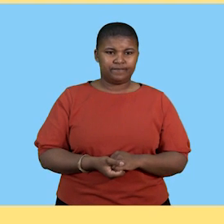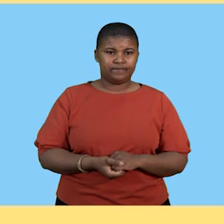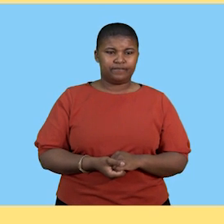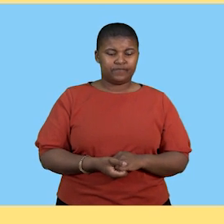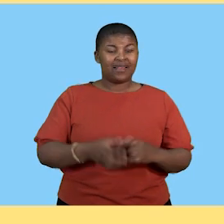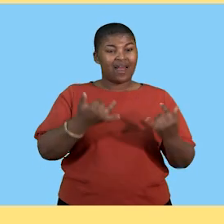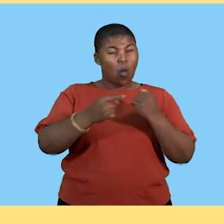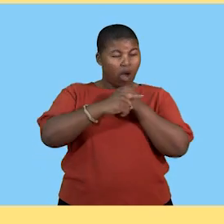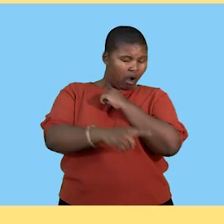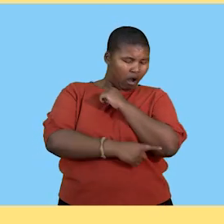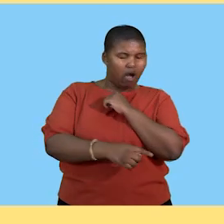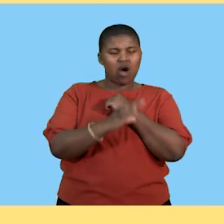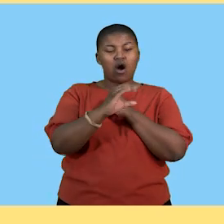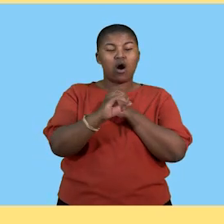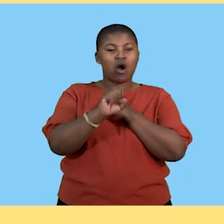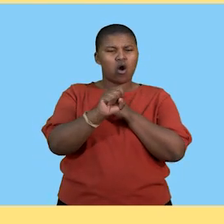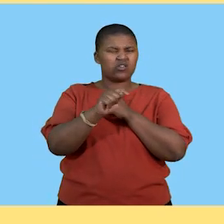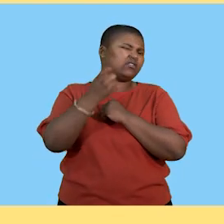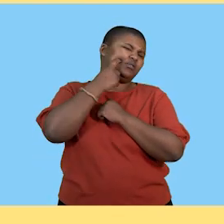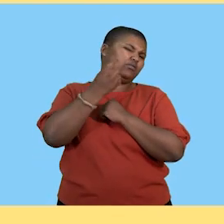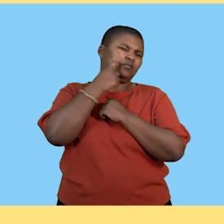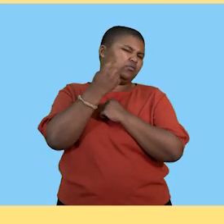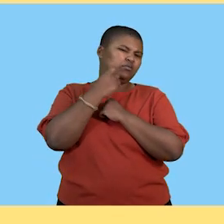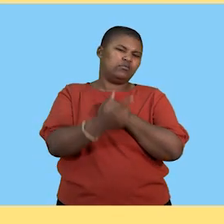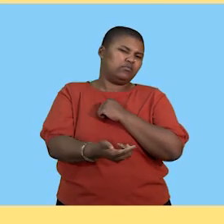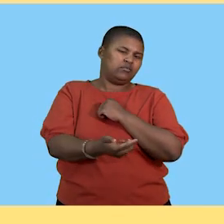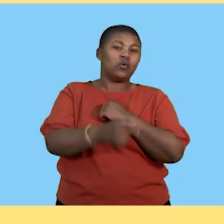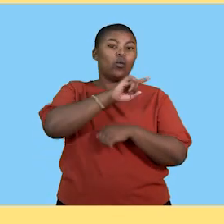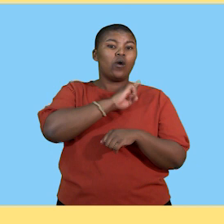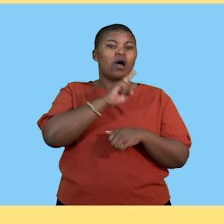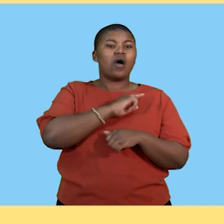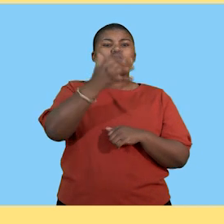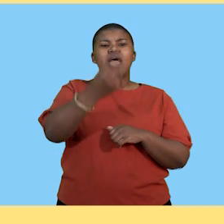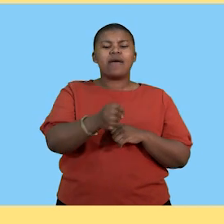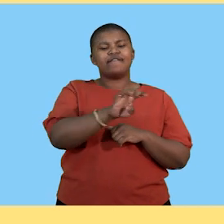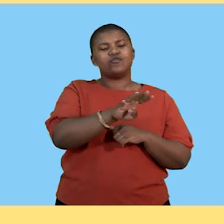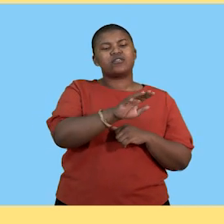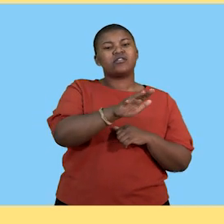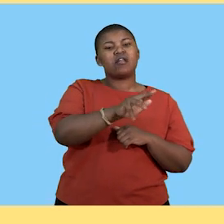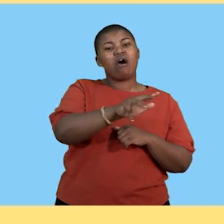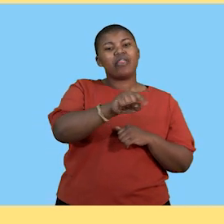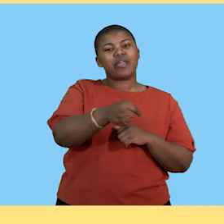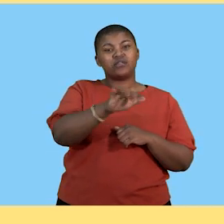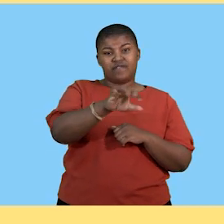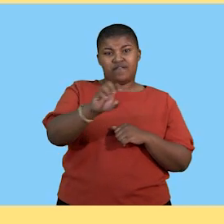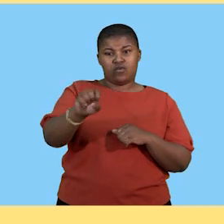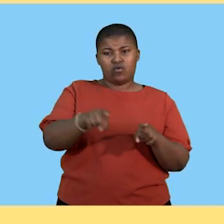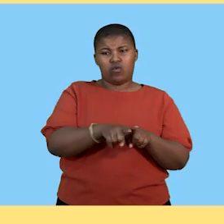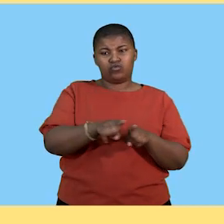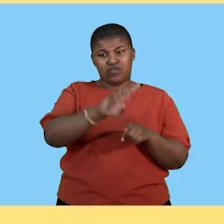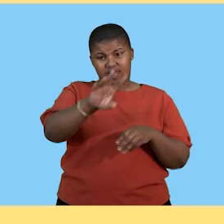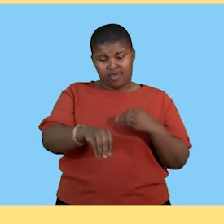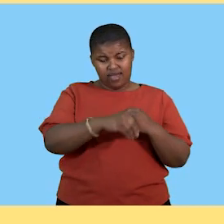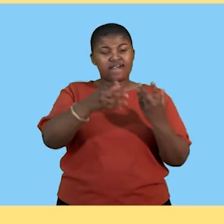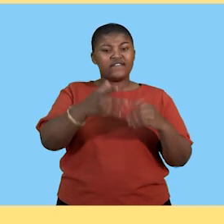11,750. The cost at the end becomes easy then because you have your